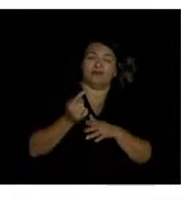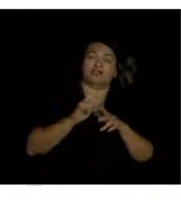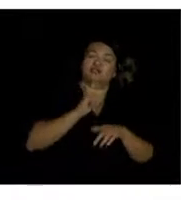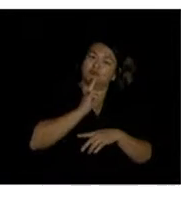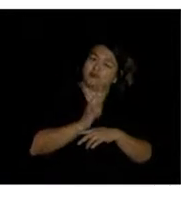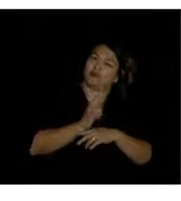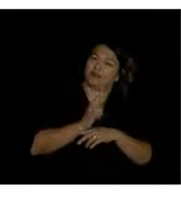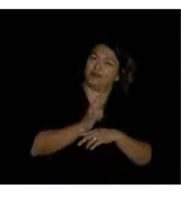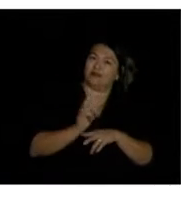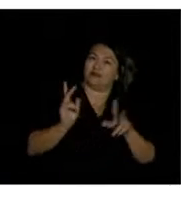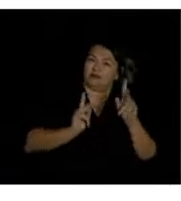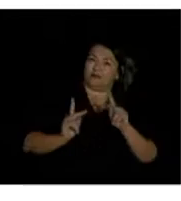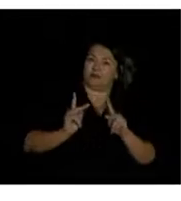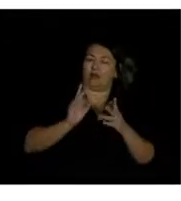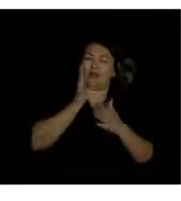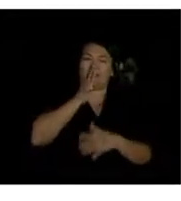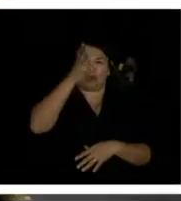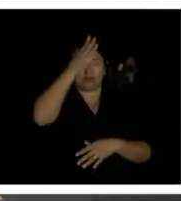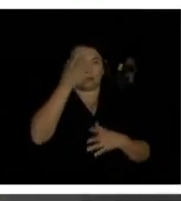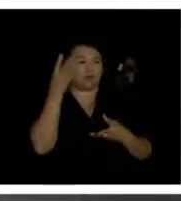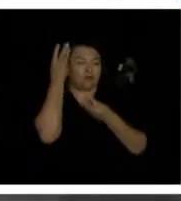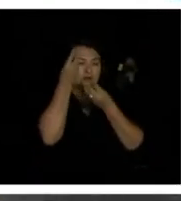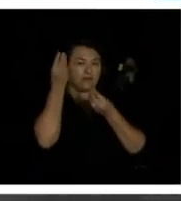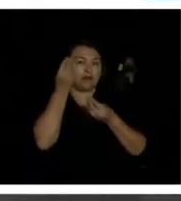heavy on people's minds as they think about,